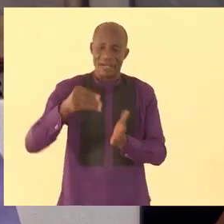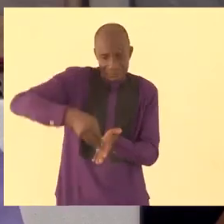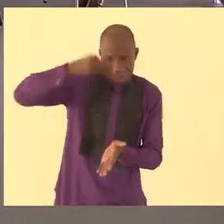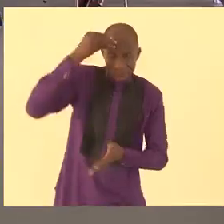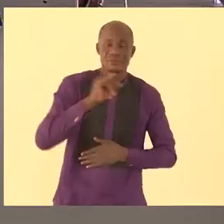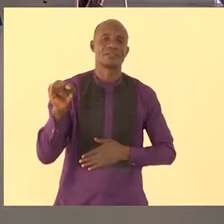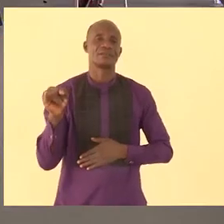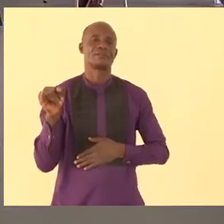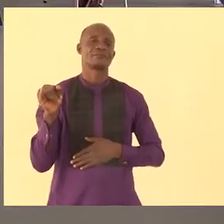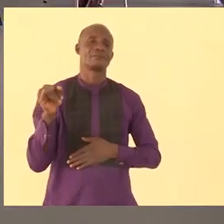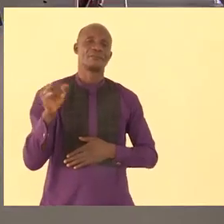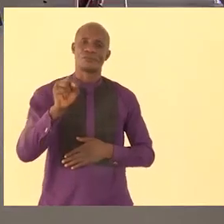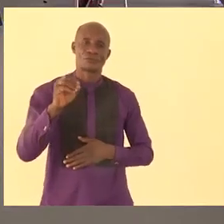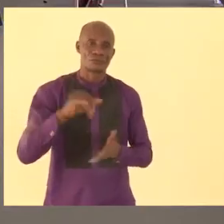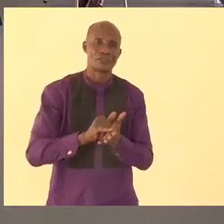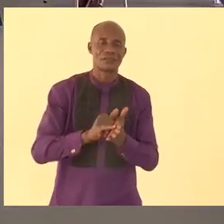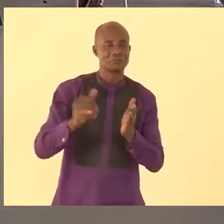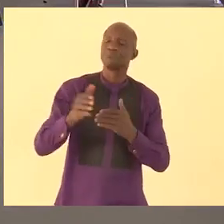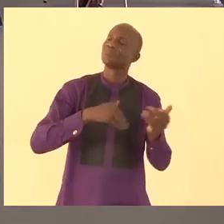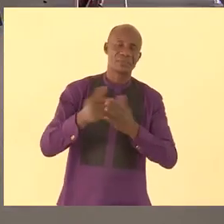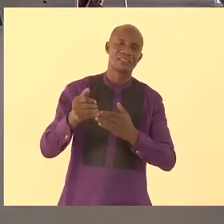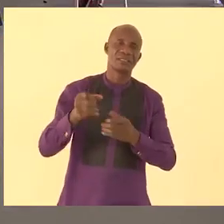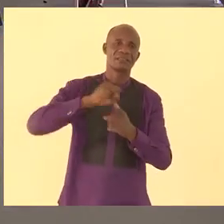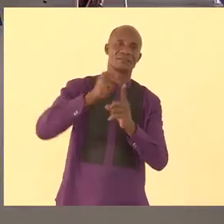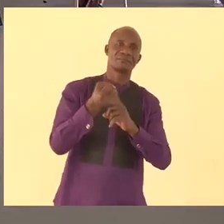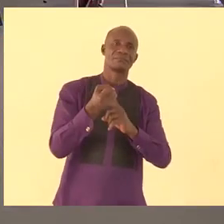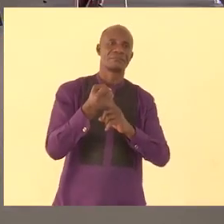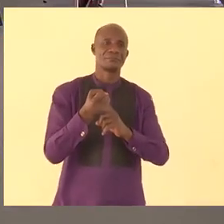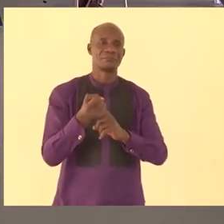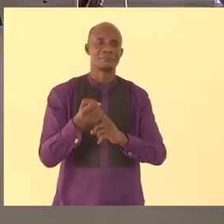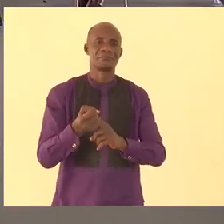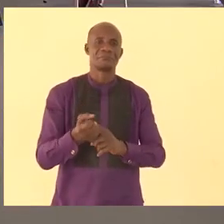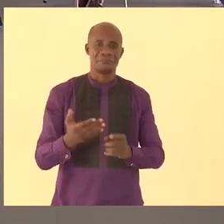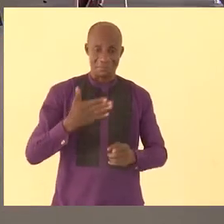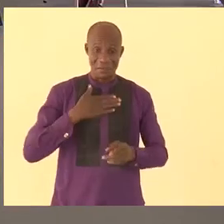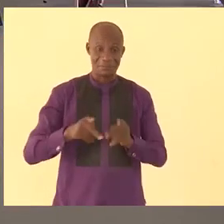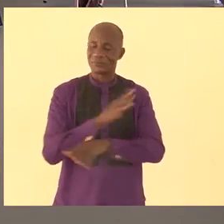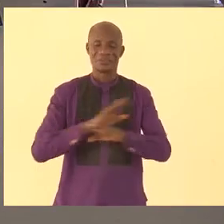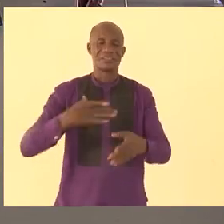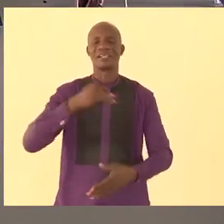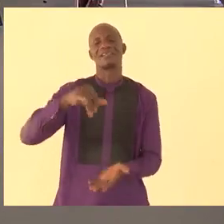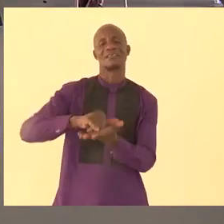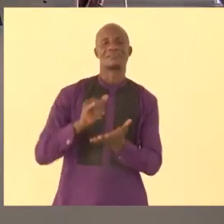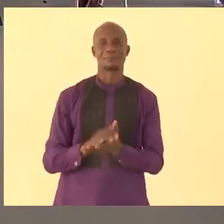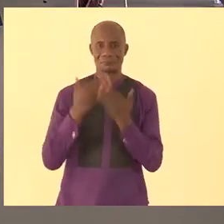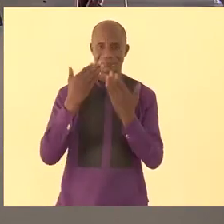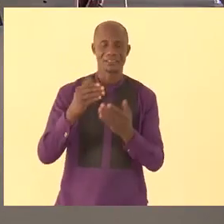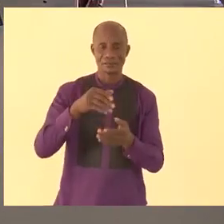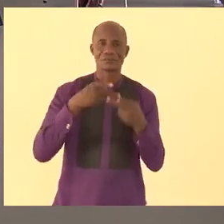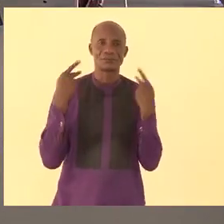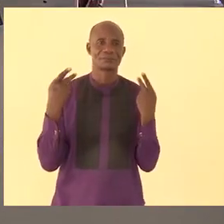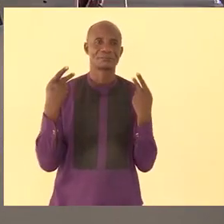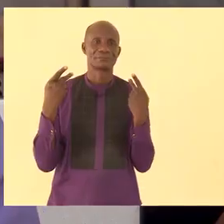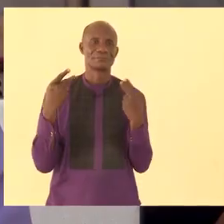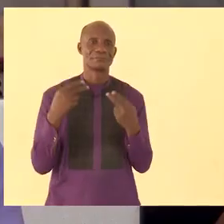down to long suffering, you develop it so that no matter the situation, you stand. No, my people don't like long suffering. Thank you, Father.